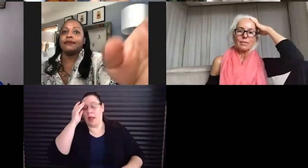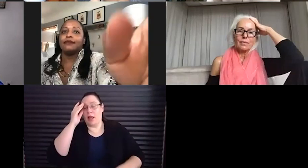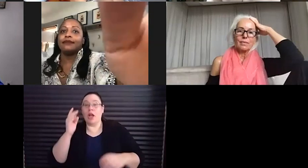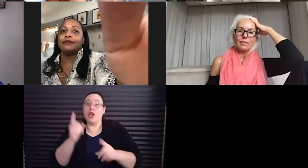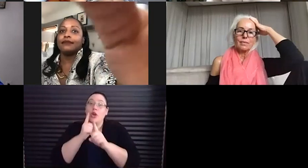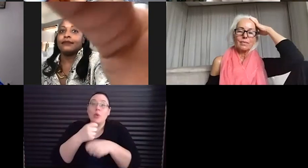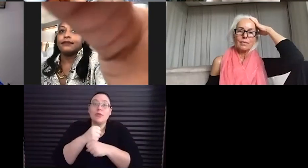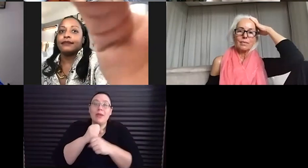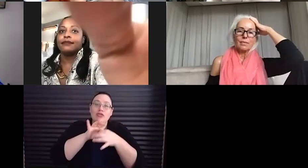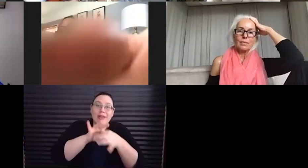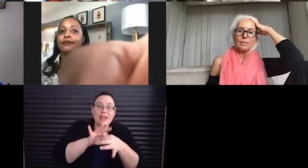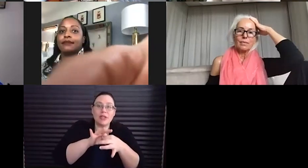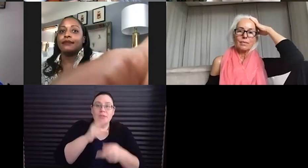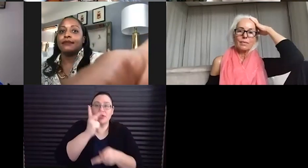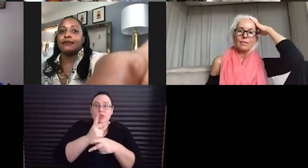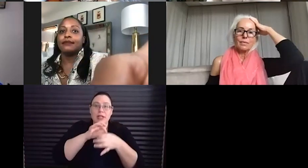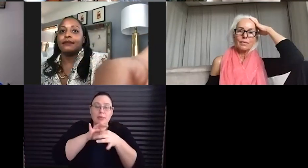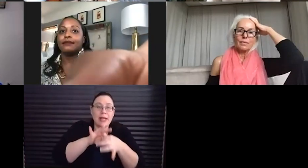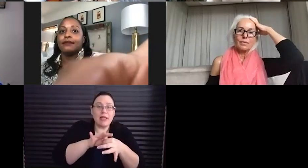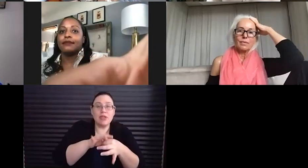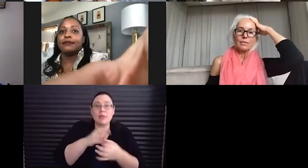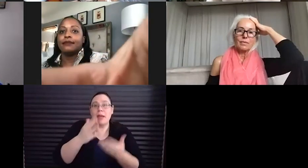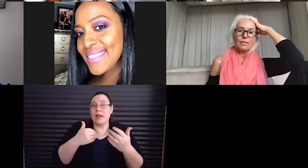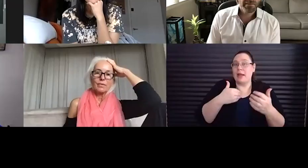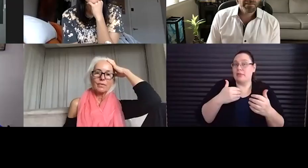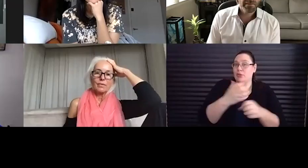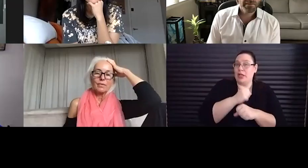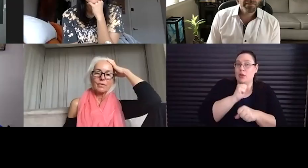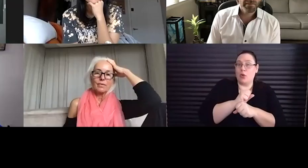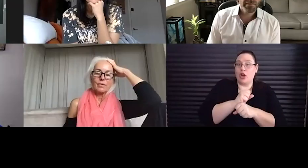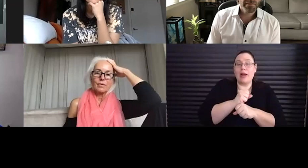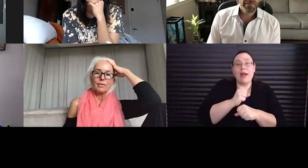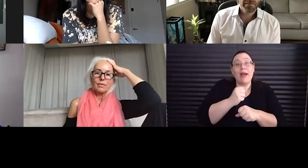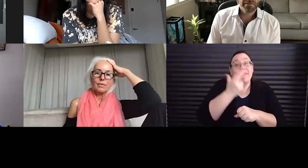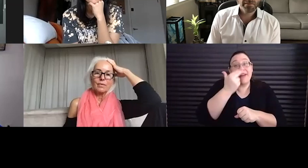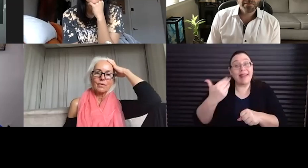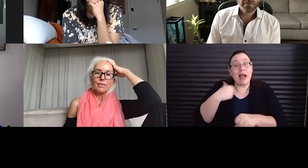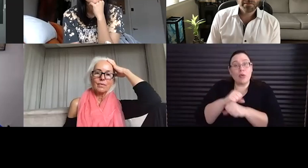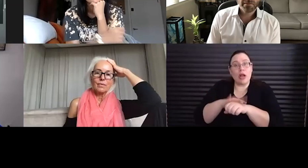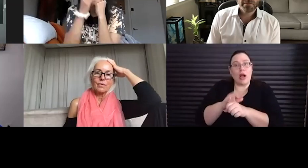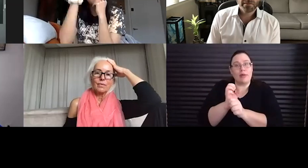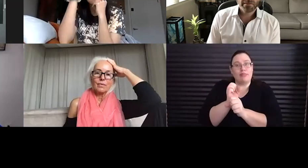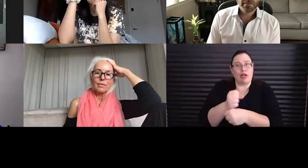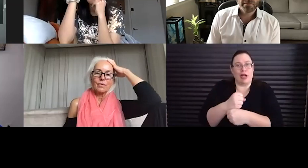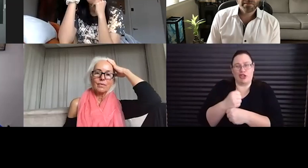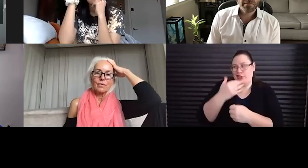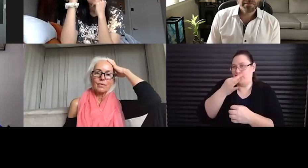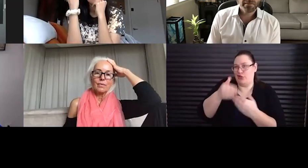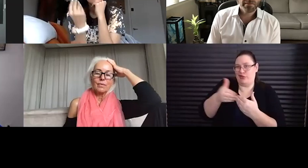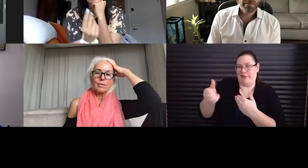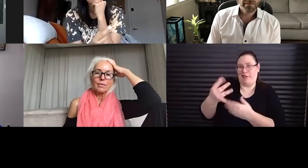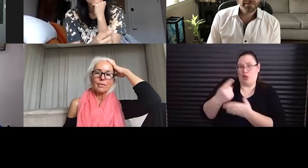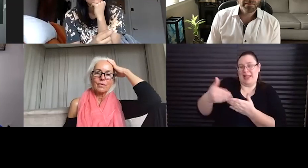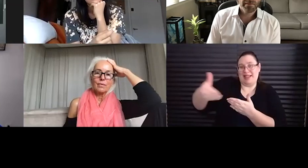create relationships, to maintain relationships, to potentially get work out of it. And funny enough, I'm working on a production in a few weeks that was